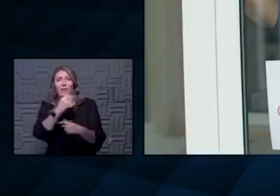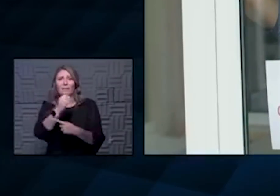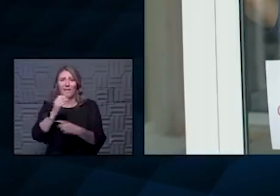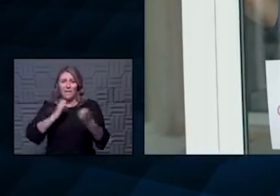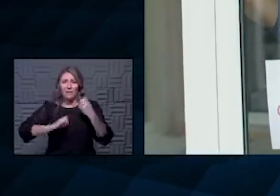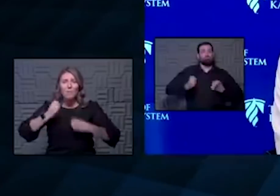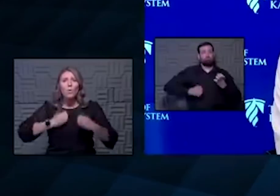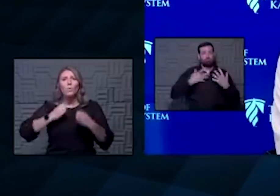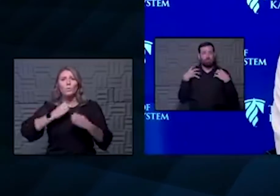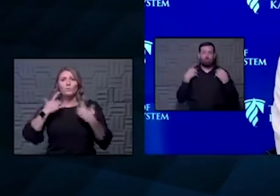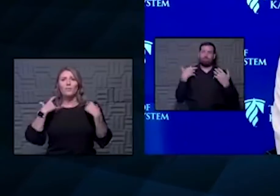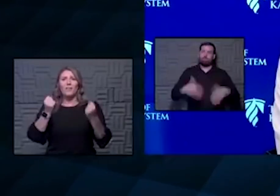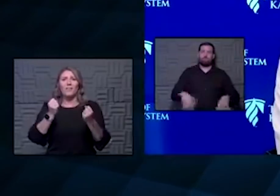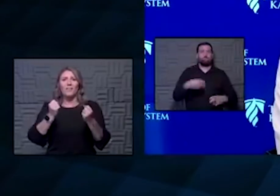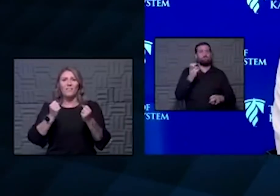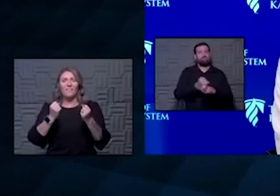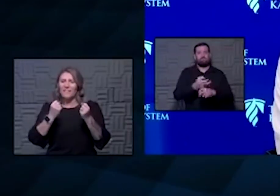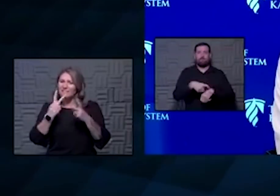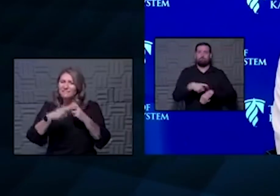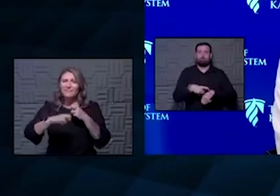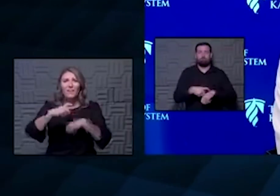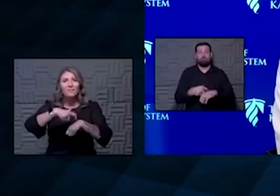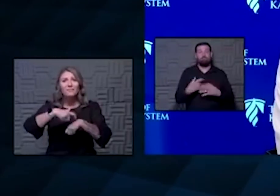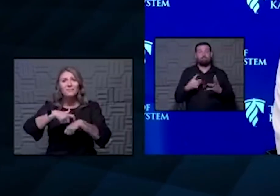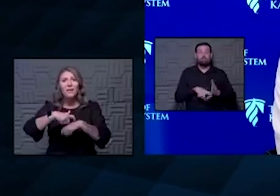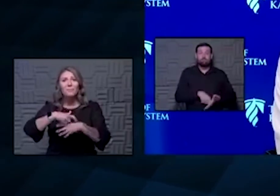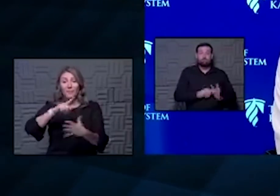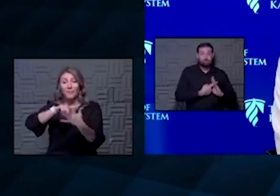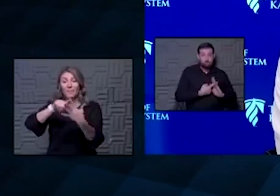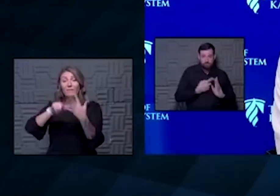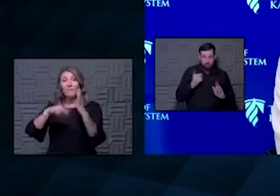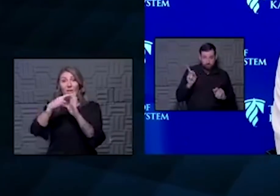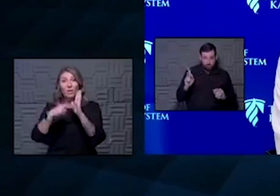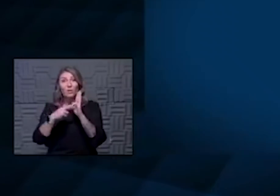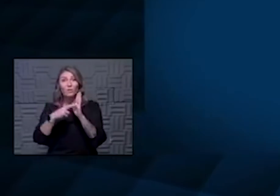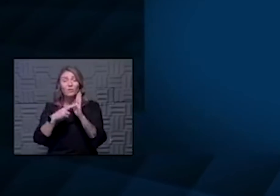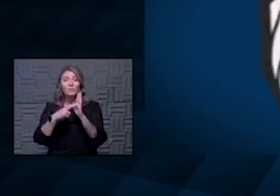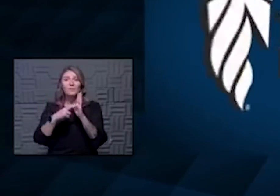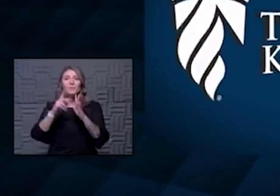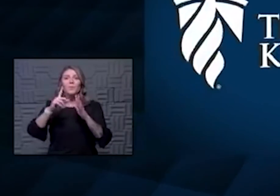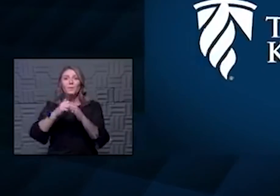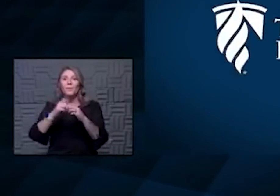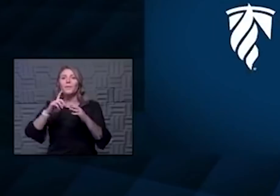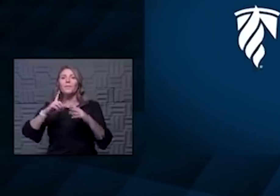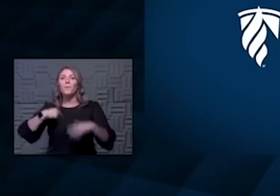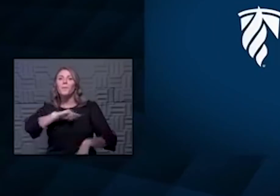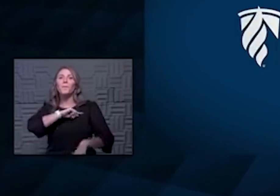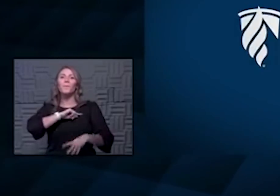really difficult time. Those 5 rules. But it starts with we the people.